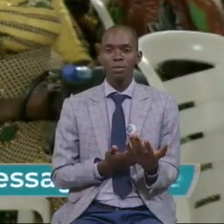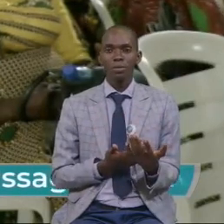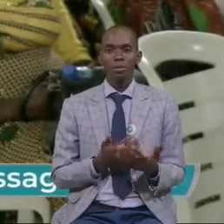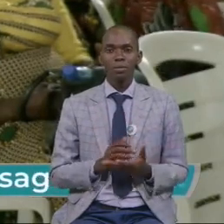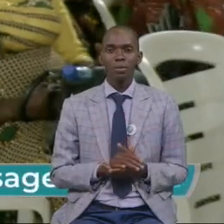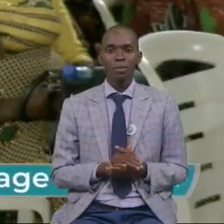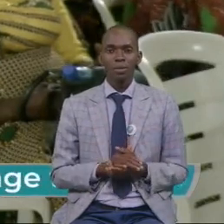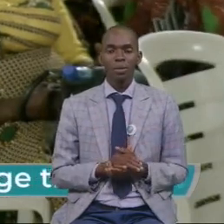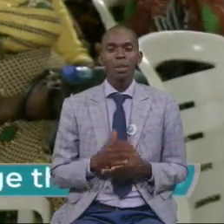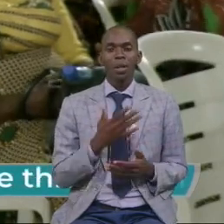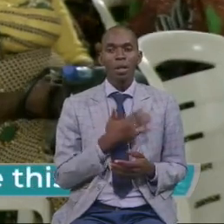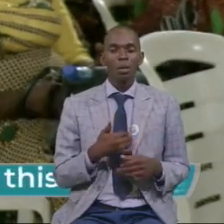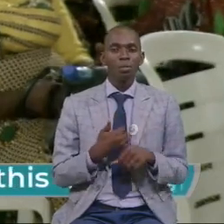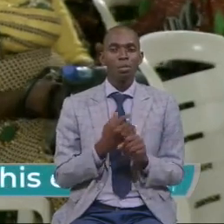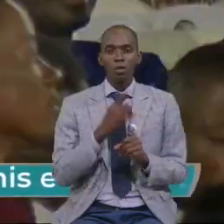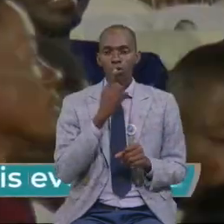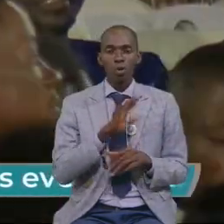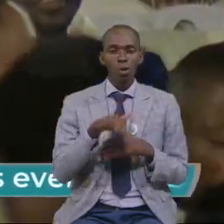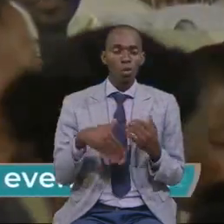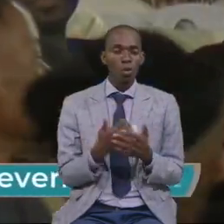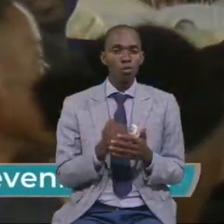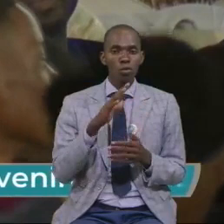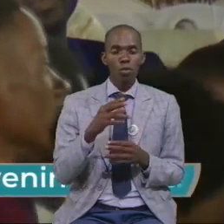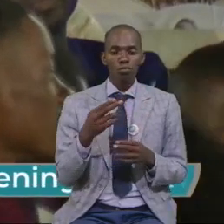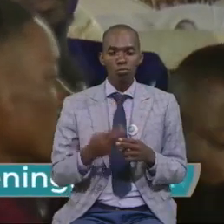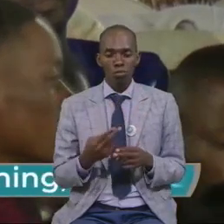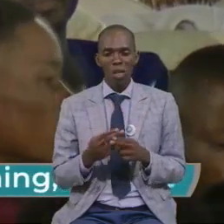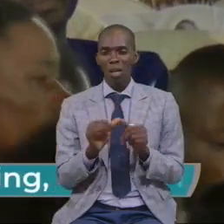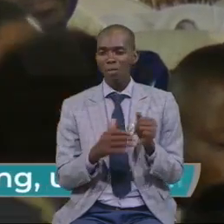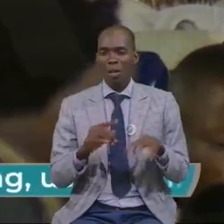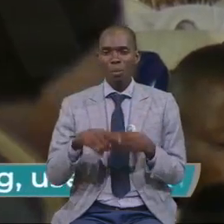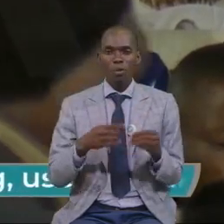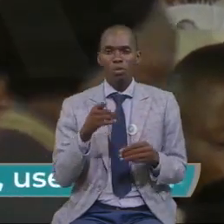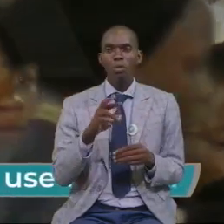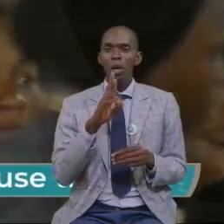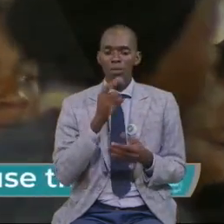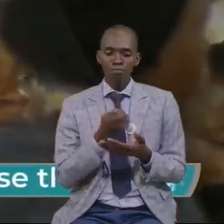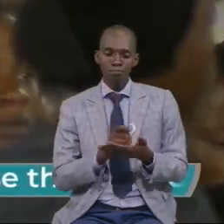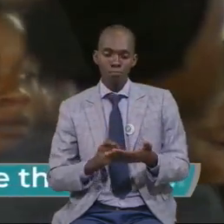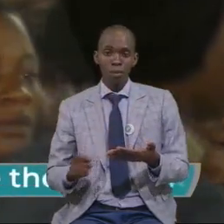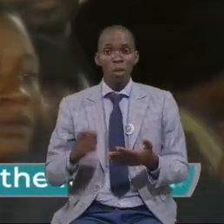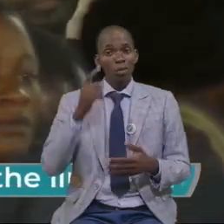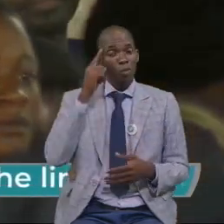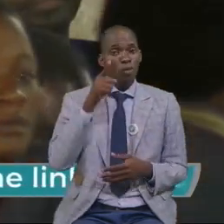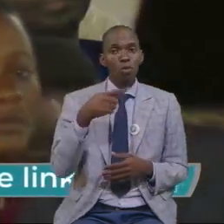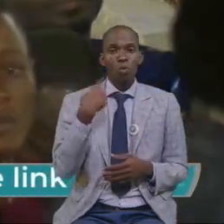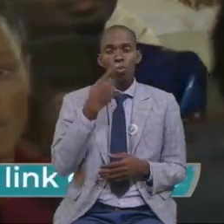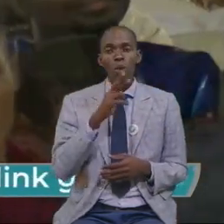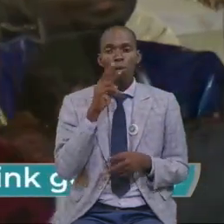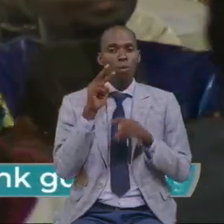And make sure your details are taken. Those of us online, there is a link that is